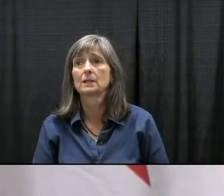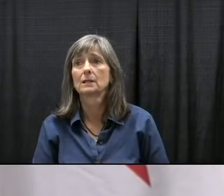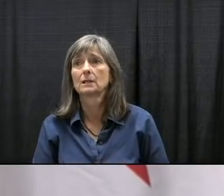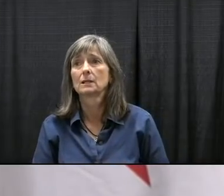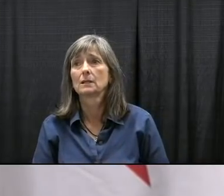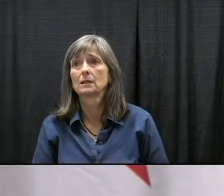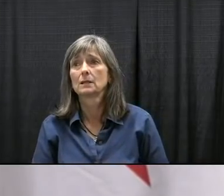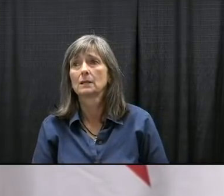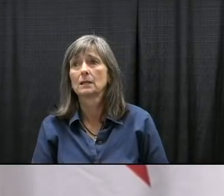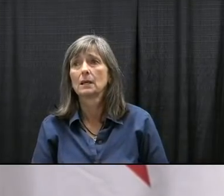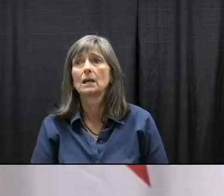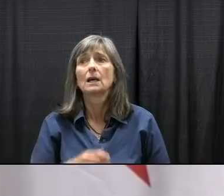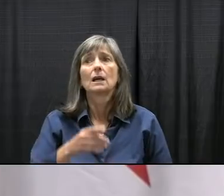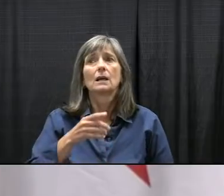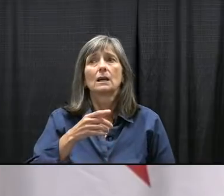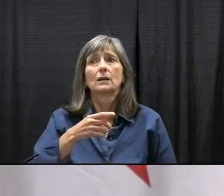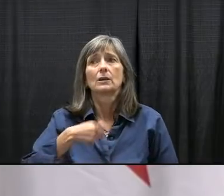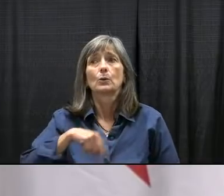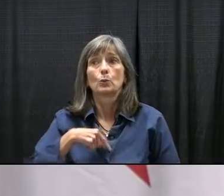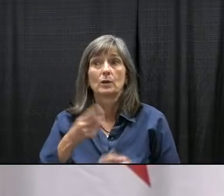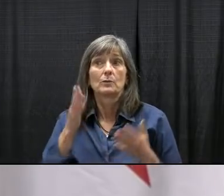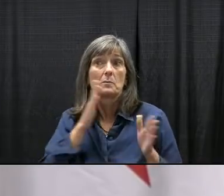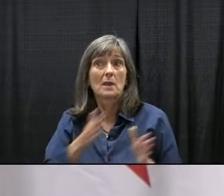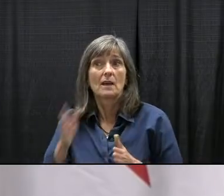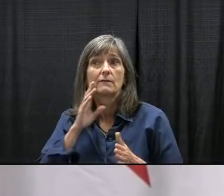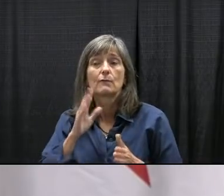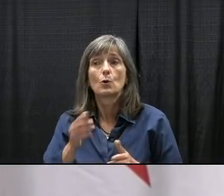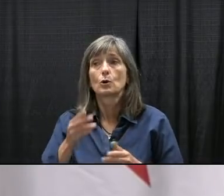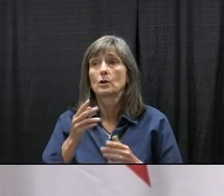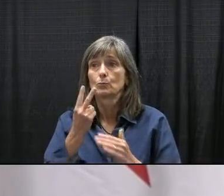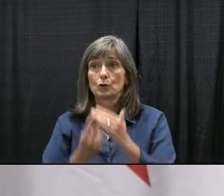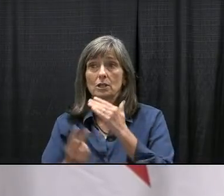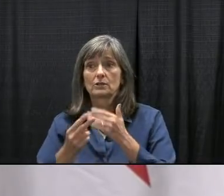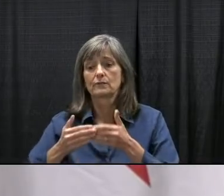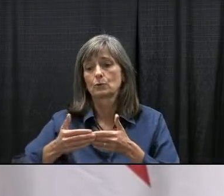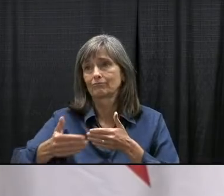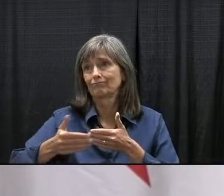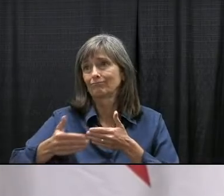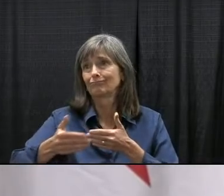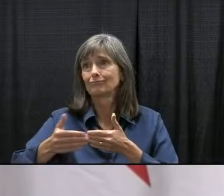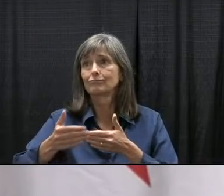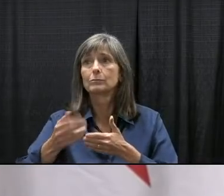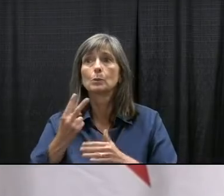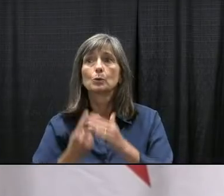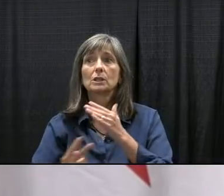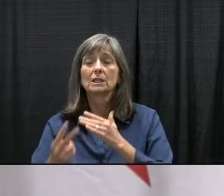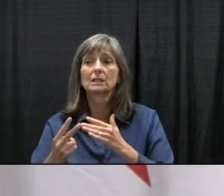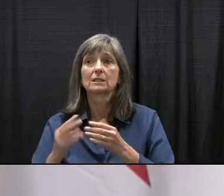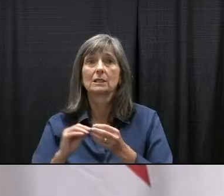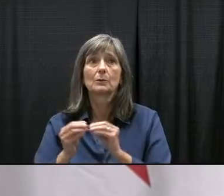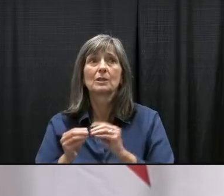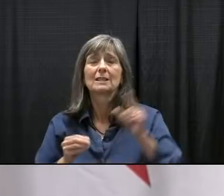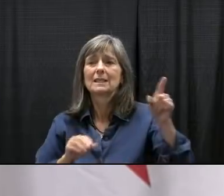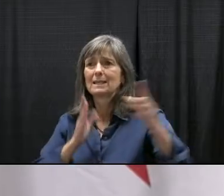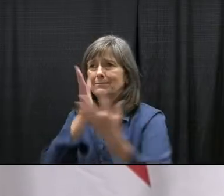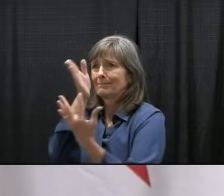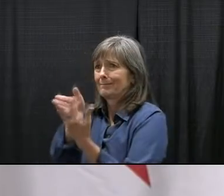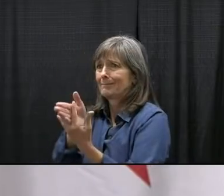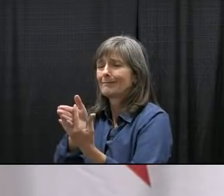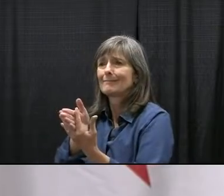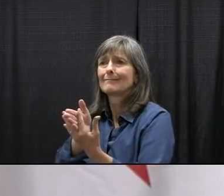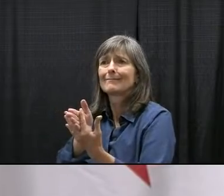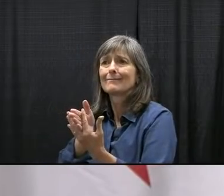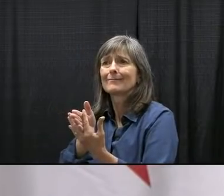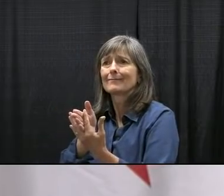as requested by you, is to provide short-term projections of COVID-19 cases as well as ICU. Dr. Rahman, can I interrupt for just a